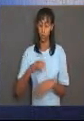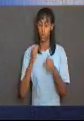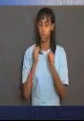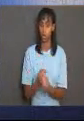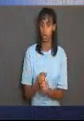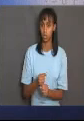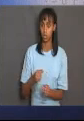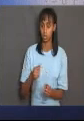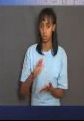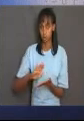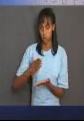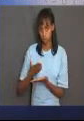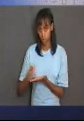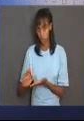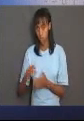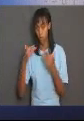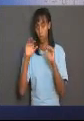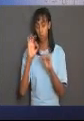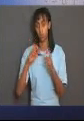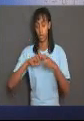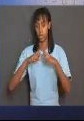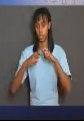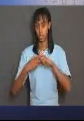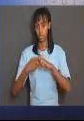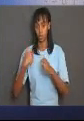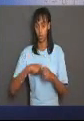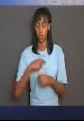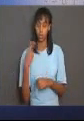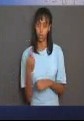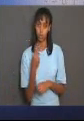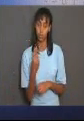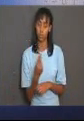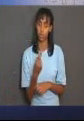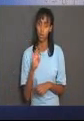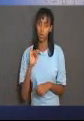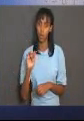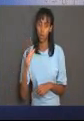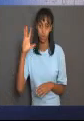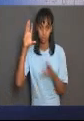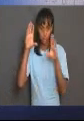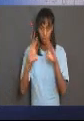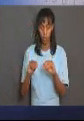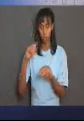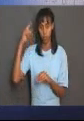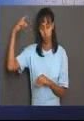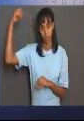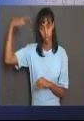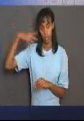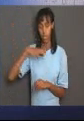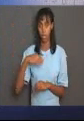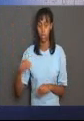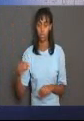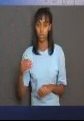can reduce the amount of electricity we use by turning off lights